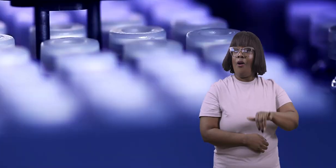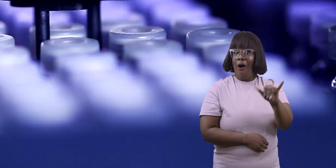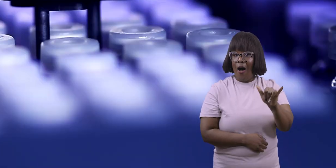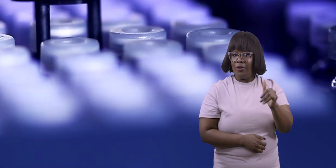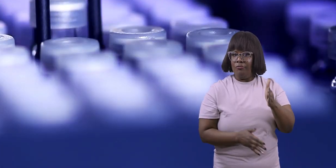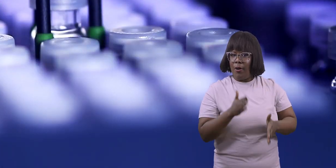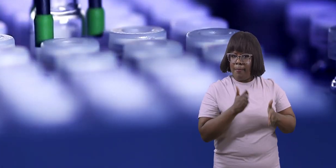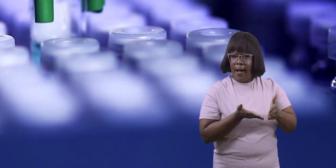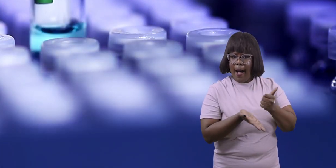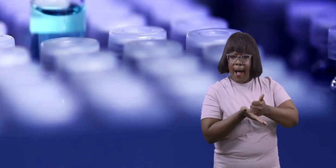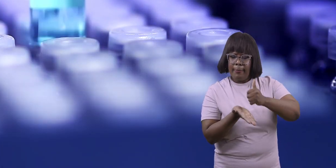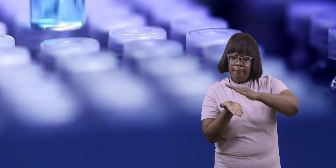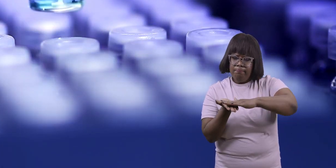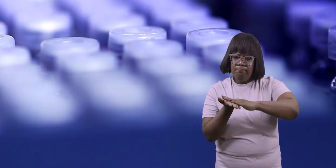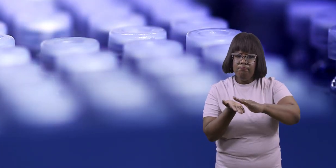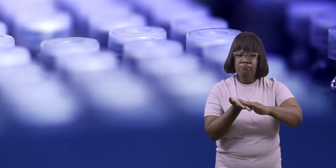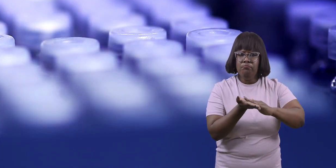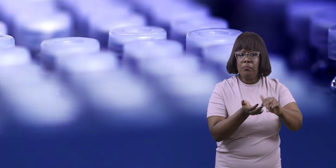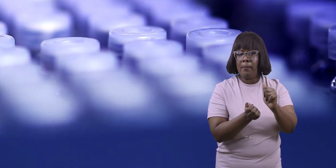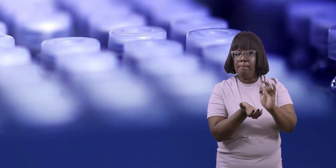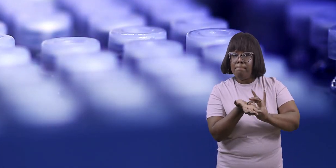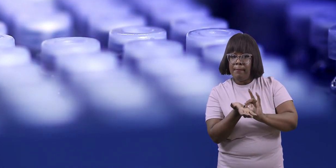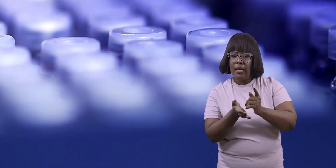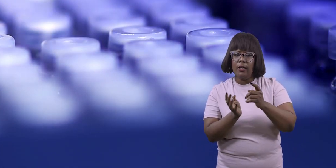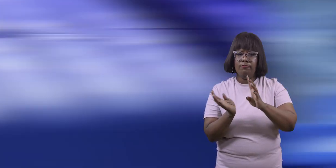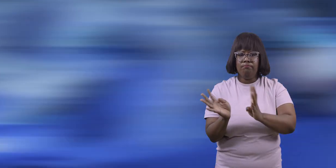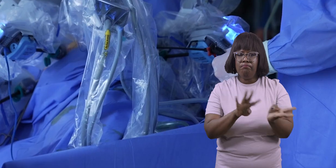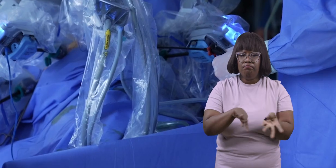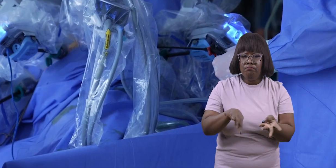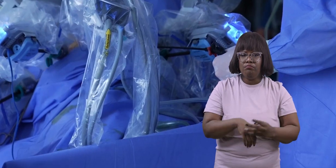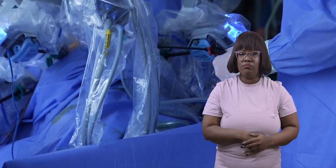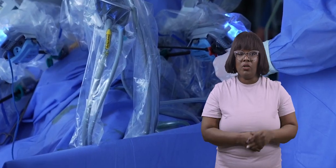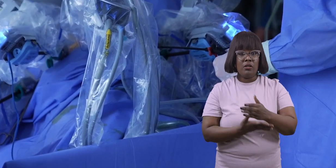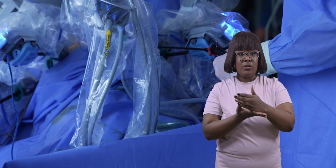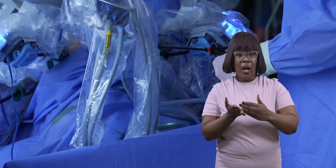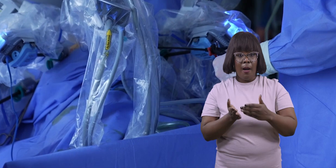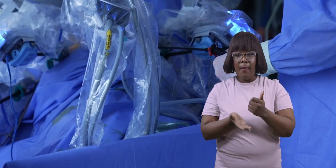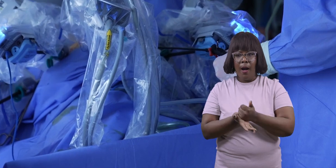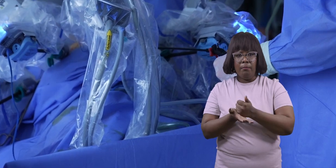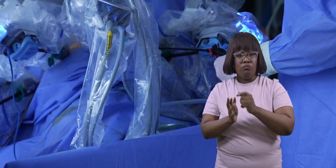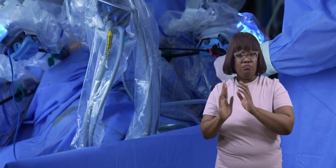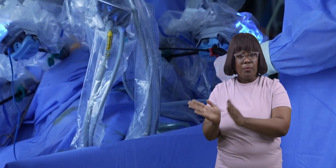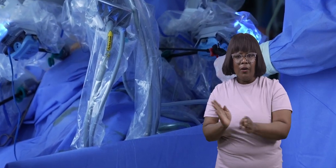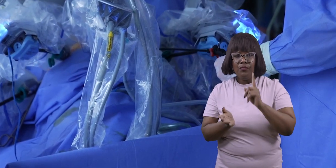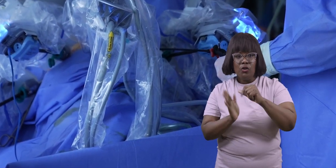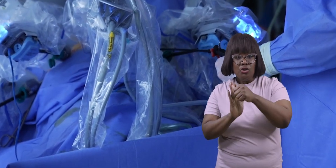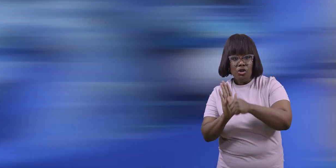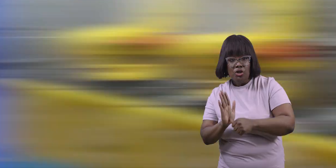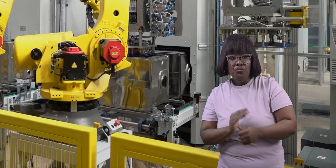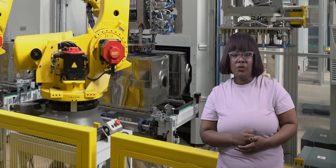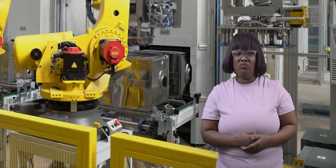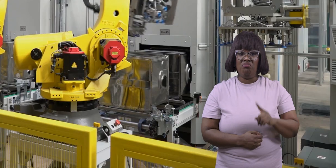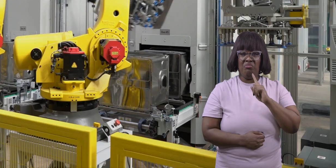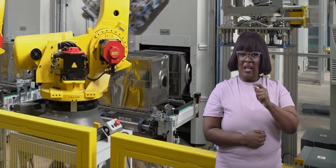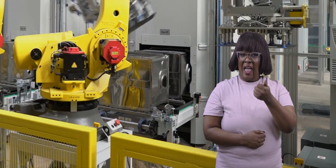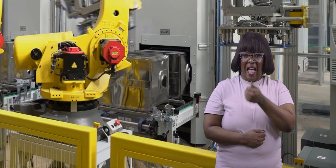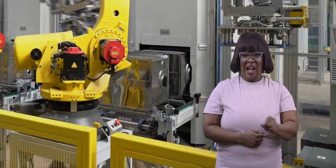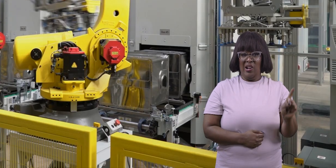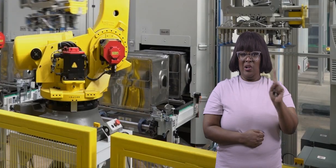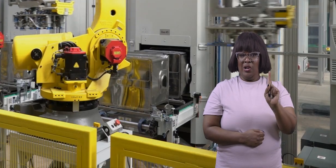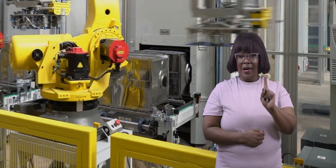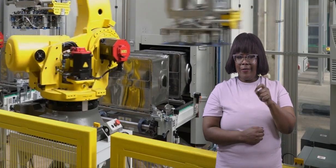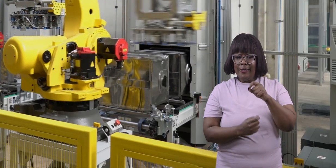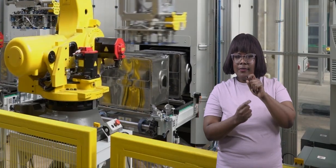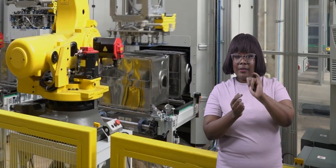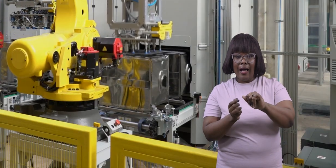There are also robots that help dispense medicine in hospitals, and some even help perform surgery. Anywhere a task